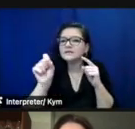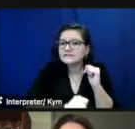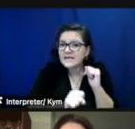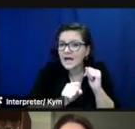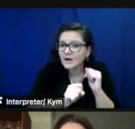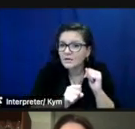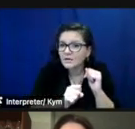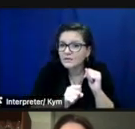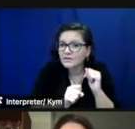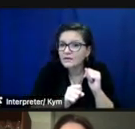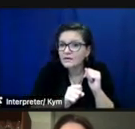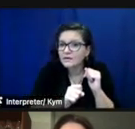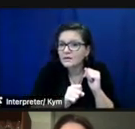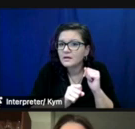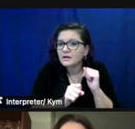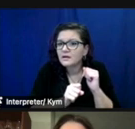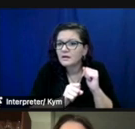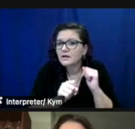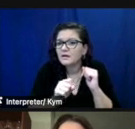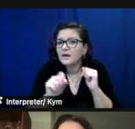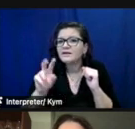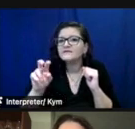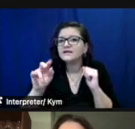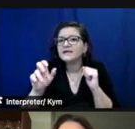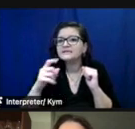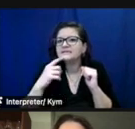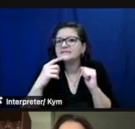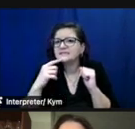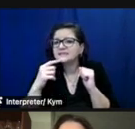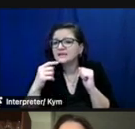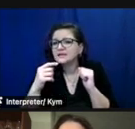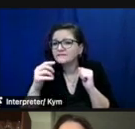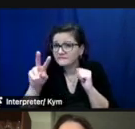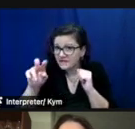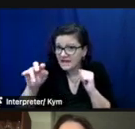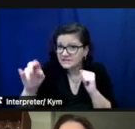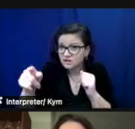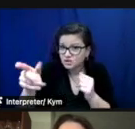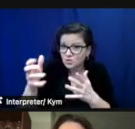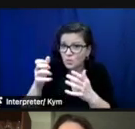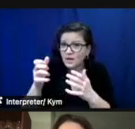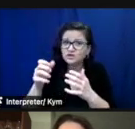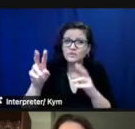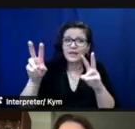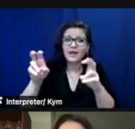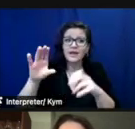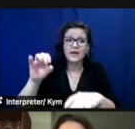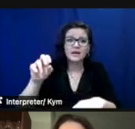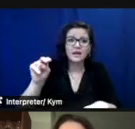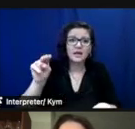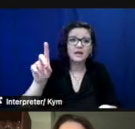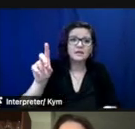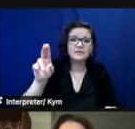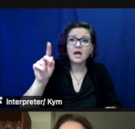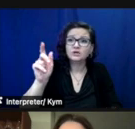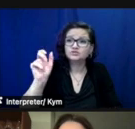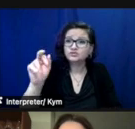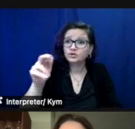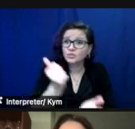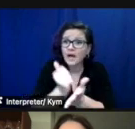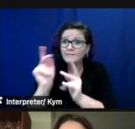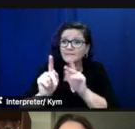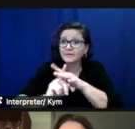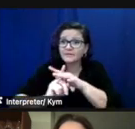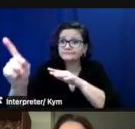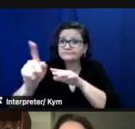they're going to the South. Yep. They're going to the South. Chris and his mom. What'd you say, Jennifer? Vanessa, would you want to be a conductor? Would you want to help people get out of slavery? Would that be